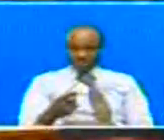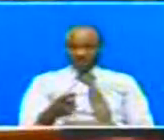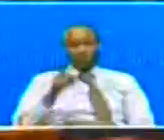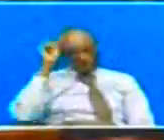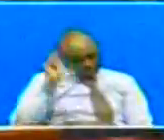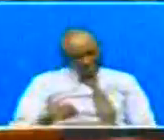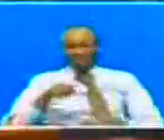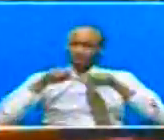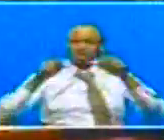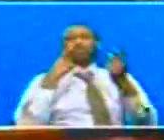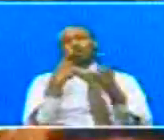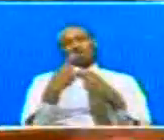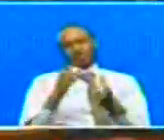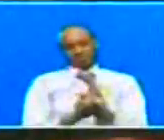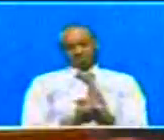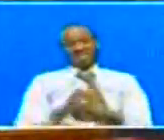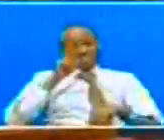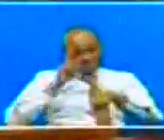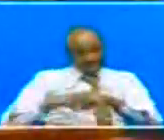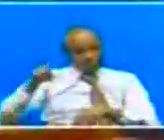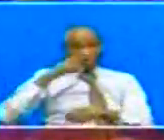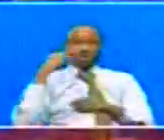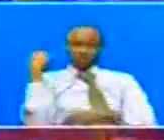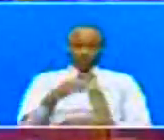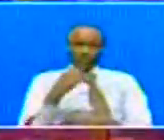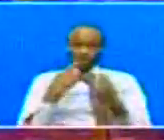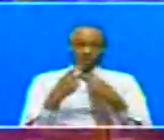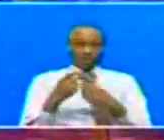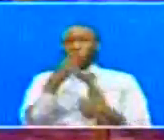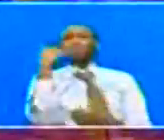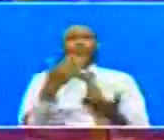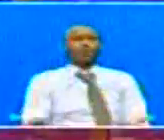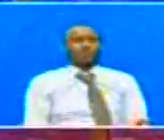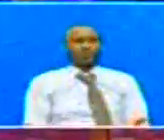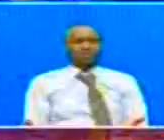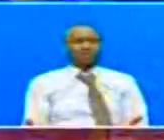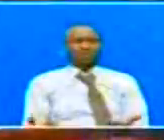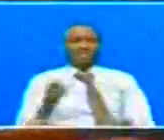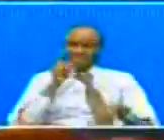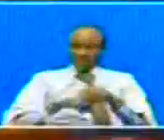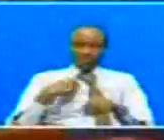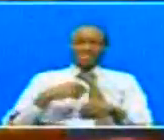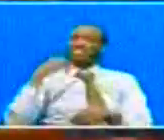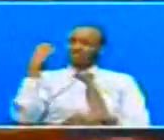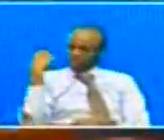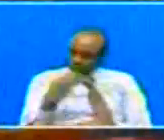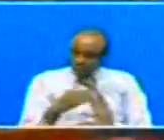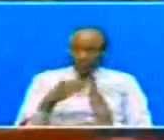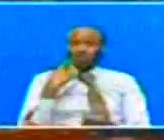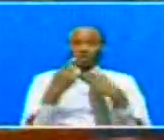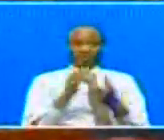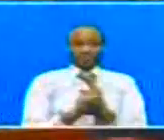gotta keep talking. Because the moment we stop, sit down. But I wanted to do, Because the moment we stop